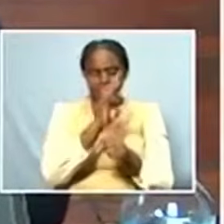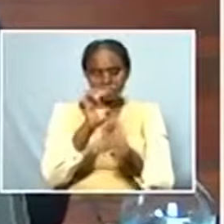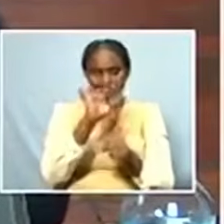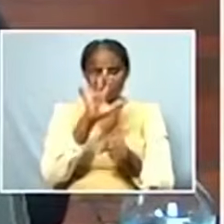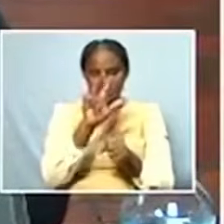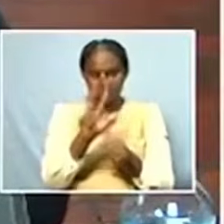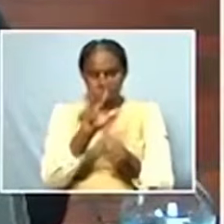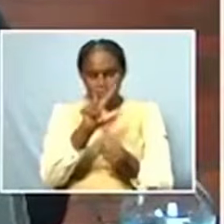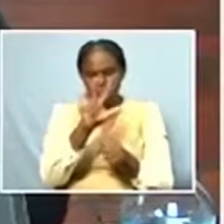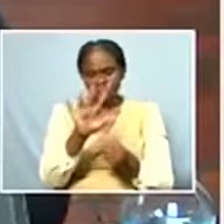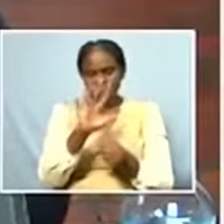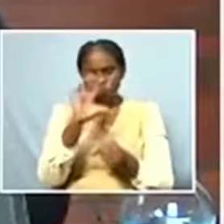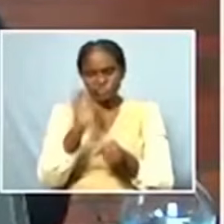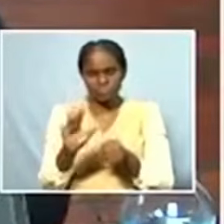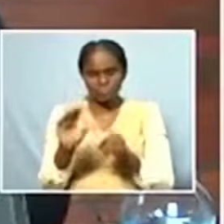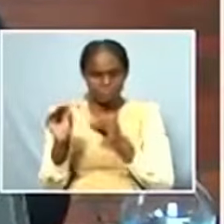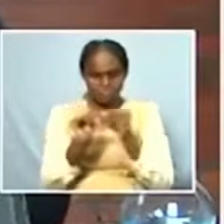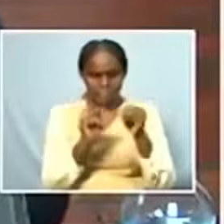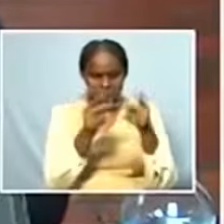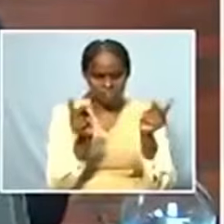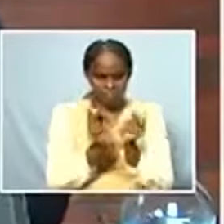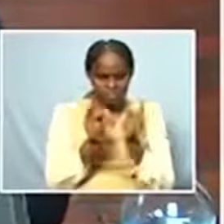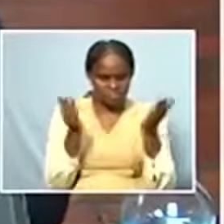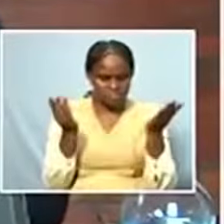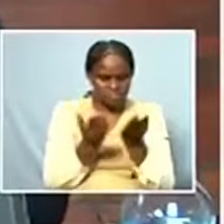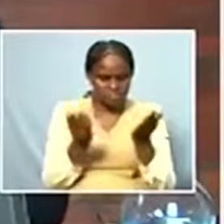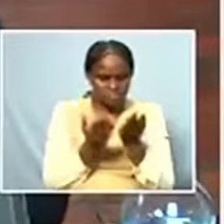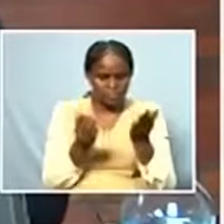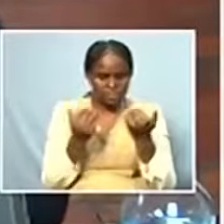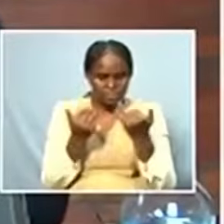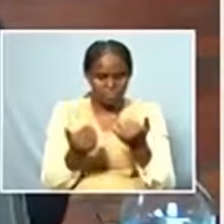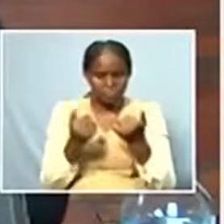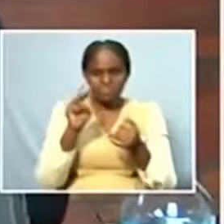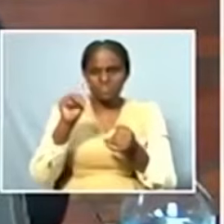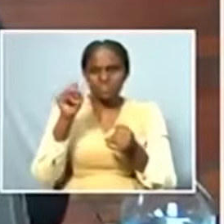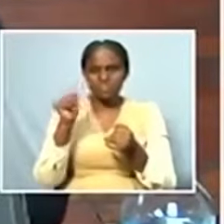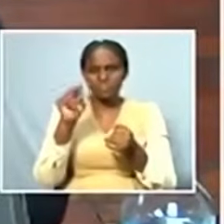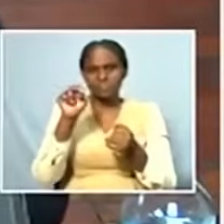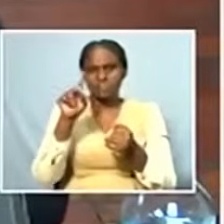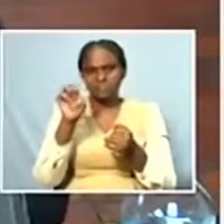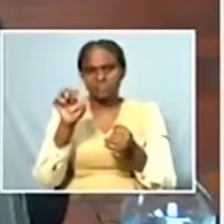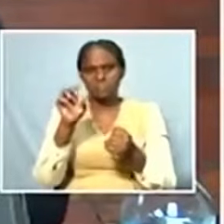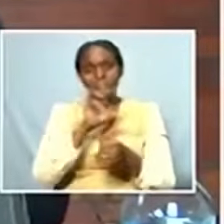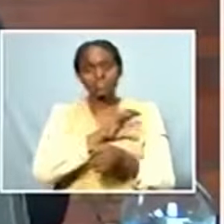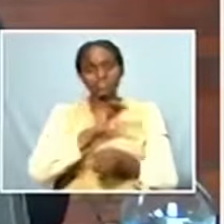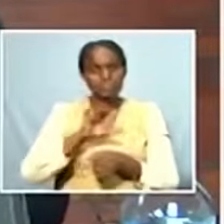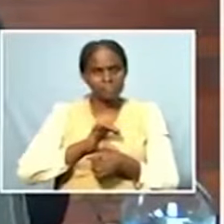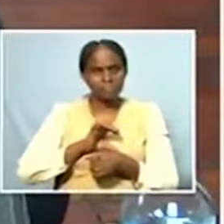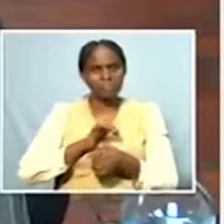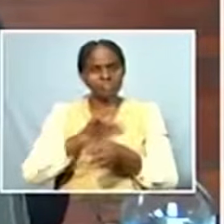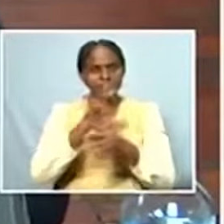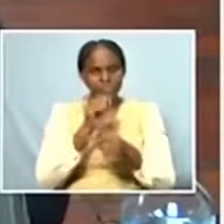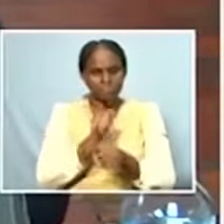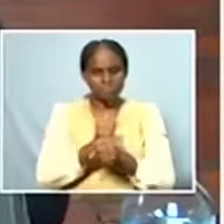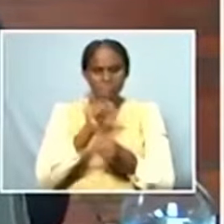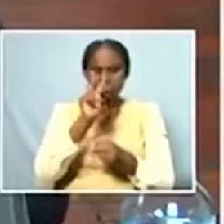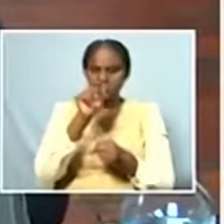735,550, never went on site. Nande Venture Limited